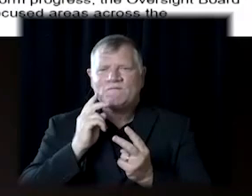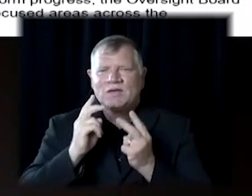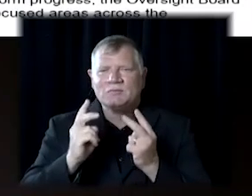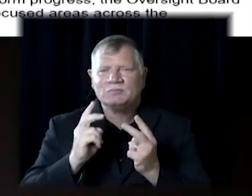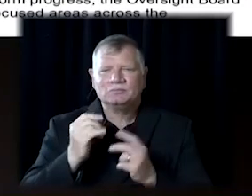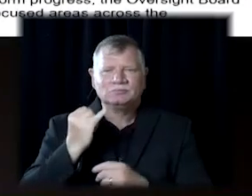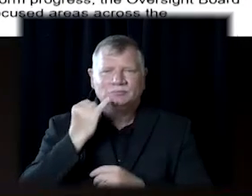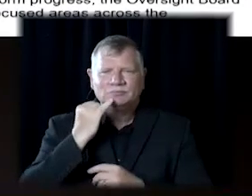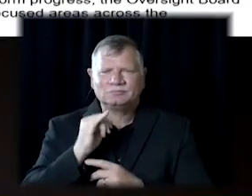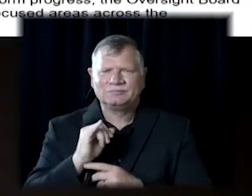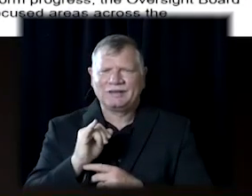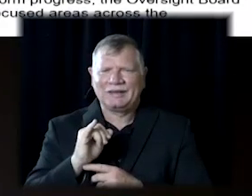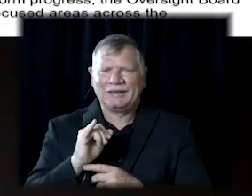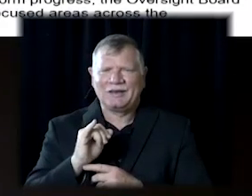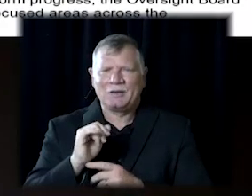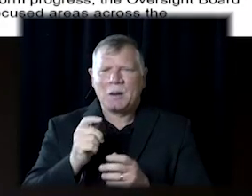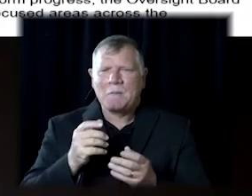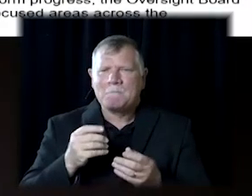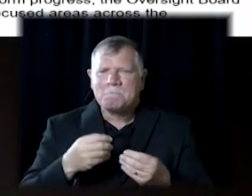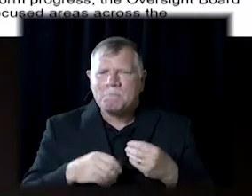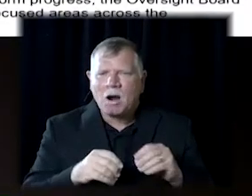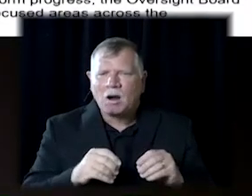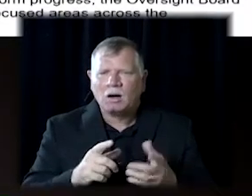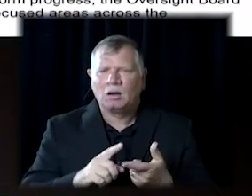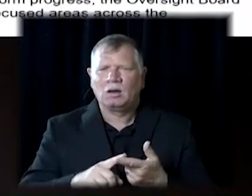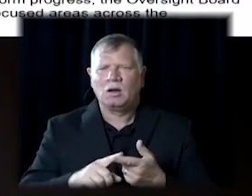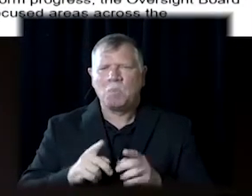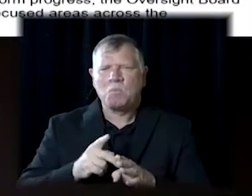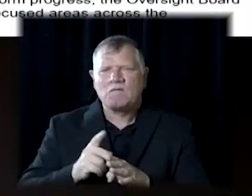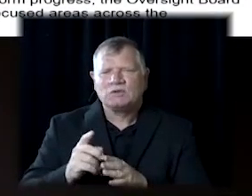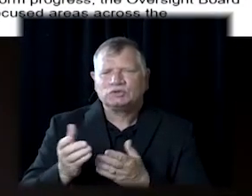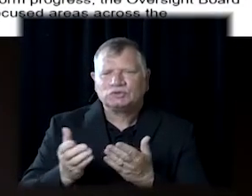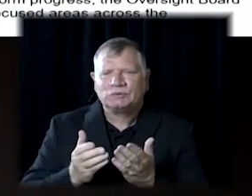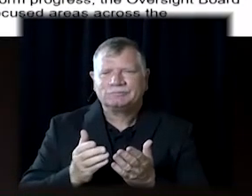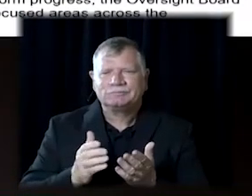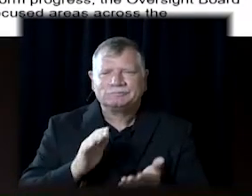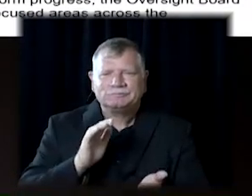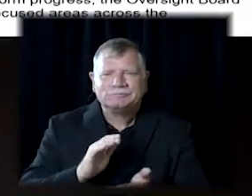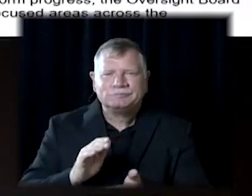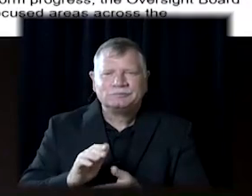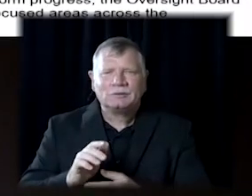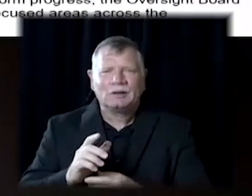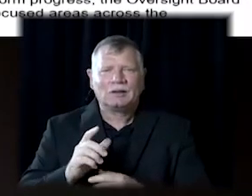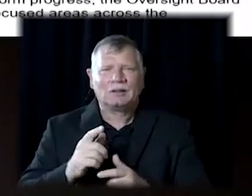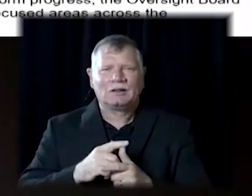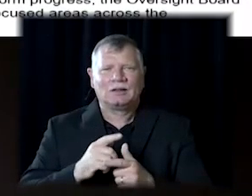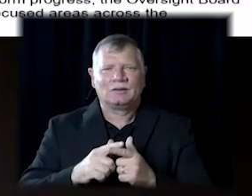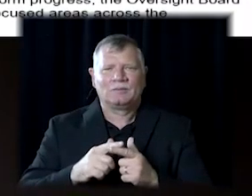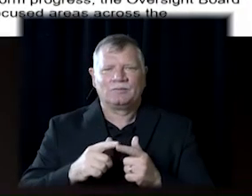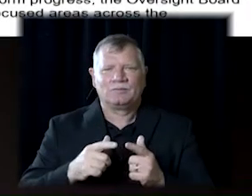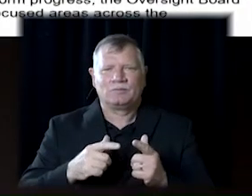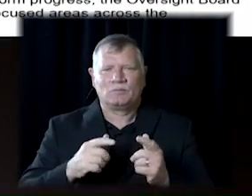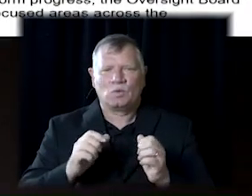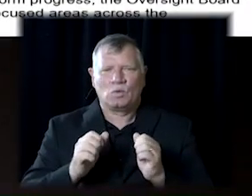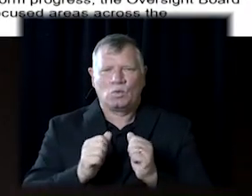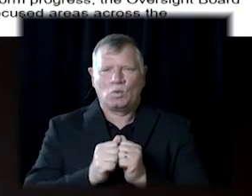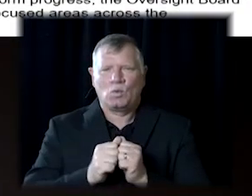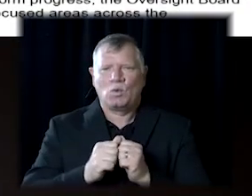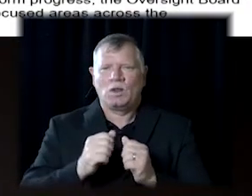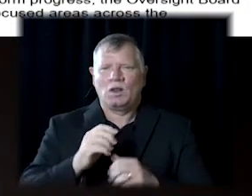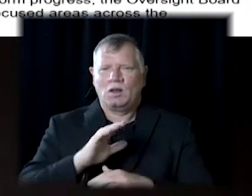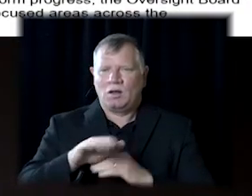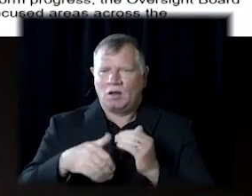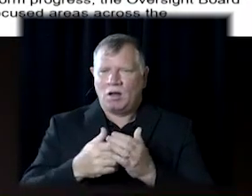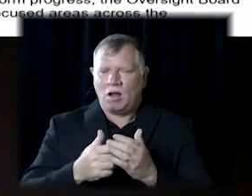as englobadas, marketing spend, professional services, and we had asked that the government justify with granularity